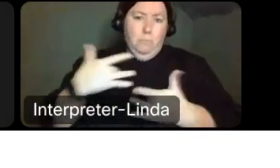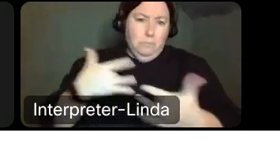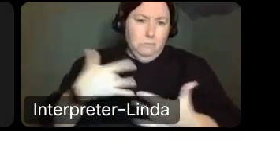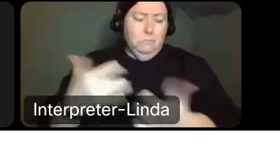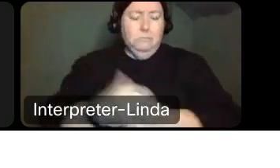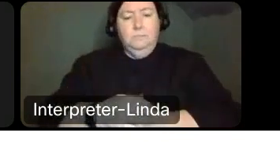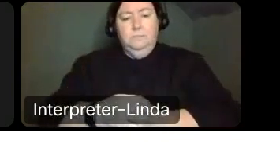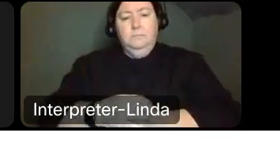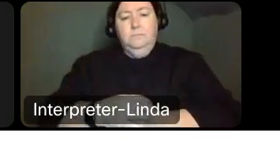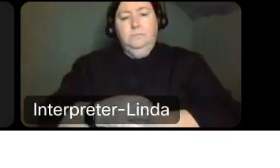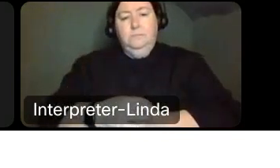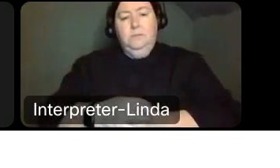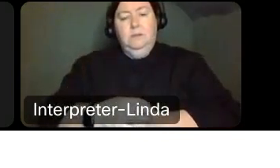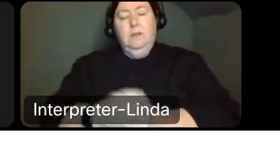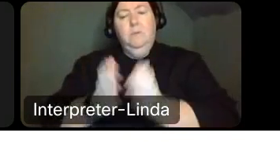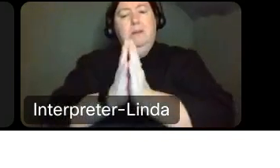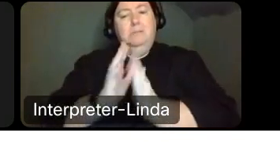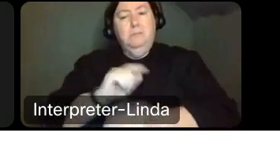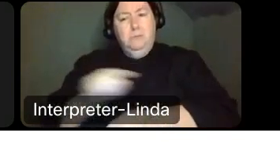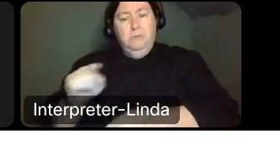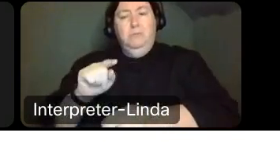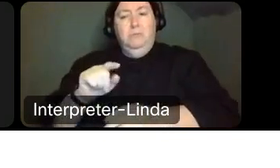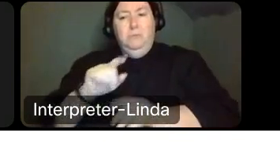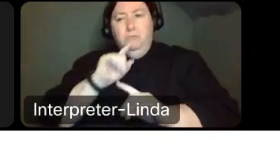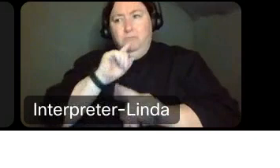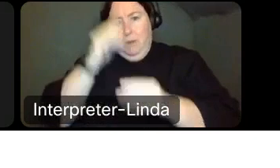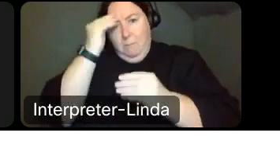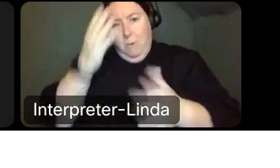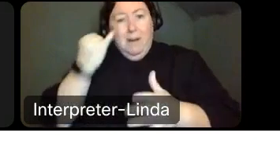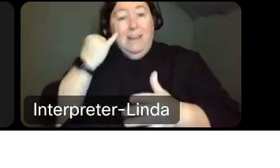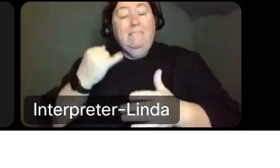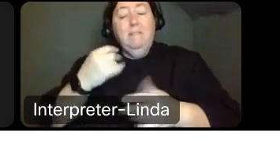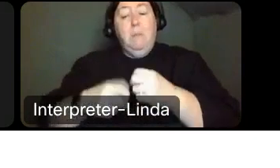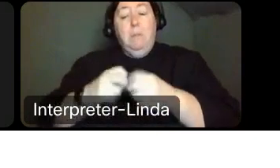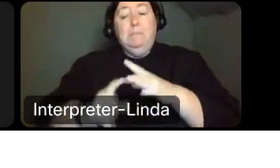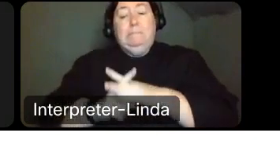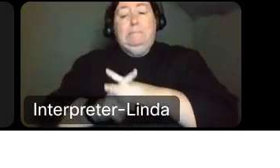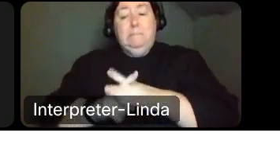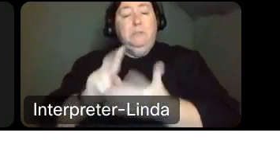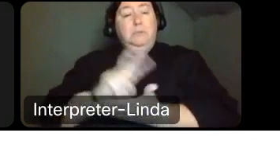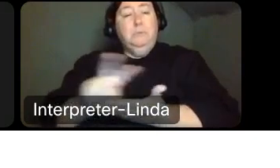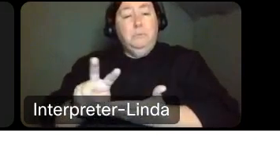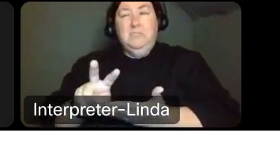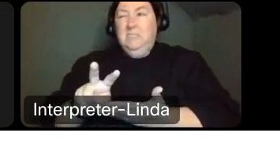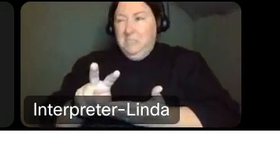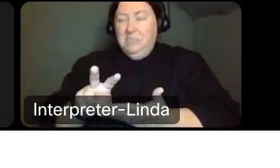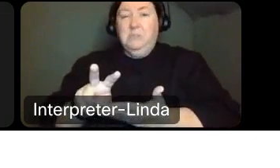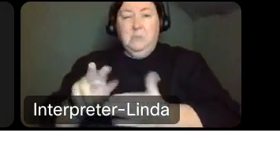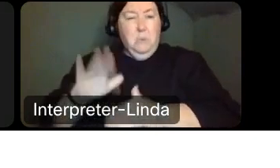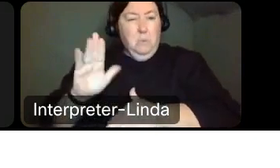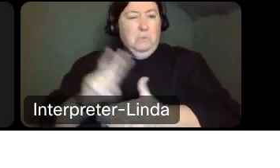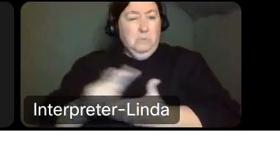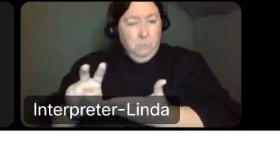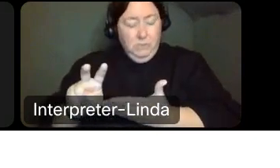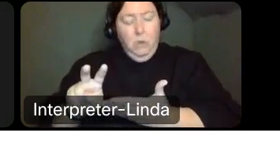we're asking you to report these things if they've lasted longer than 2 weeks during the school year. Figure that if it's been going longer than